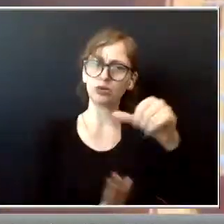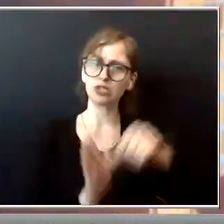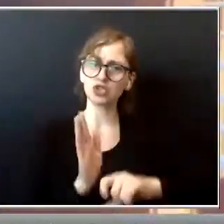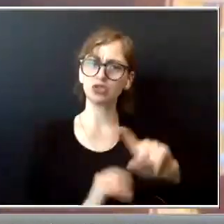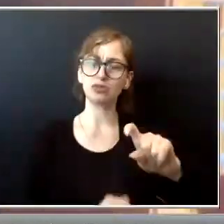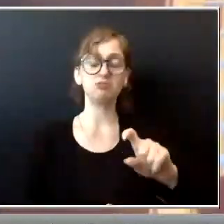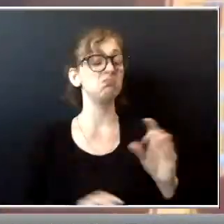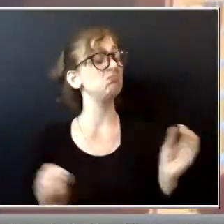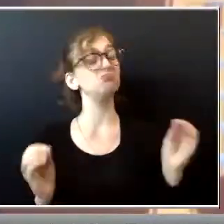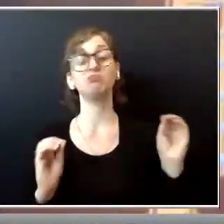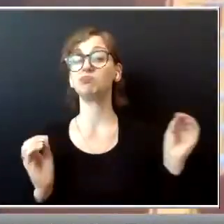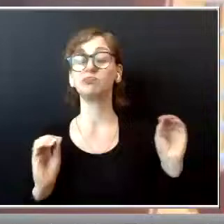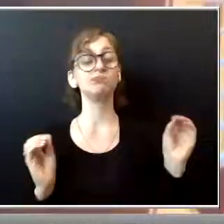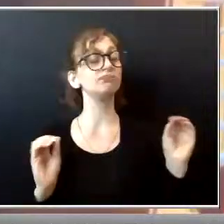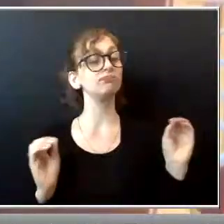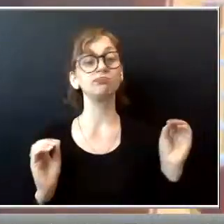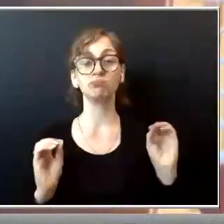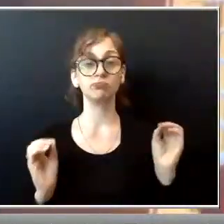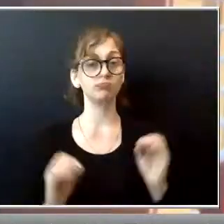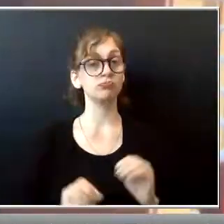No, I do not.